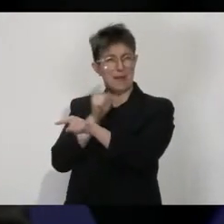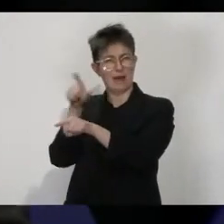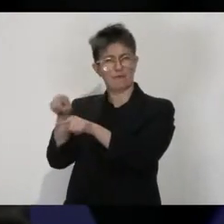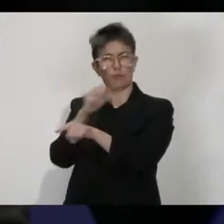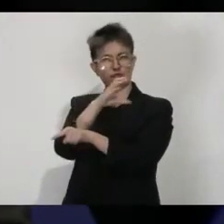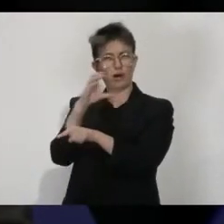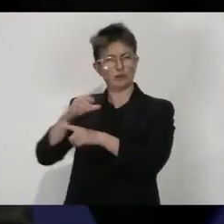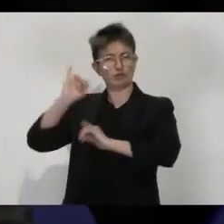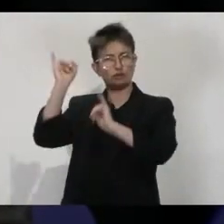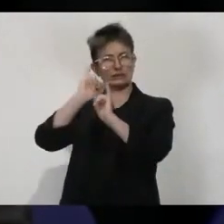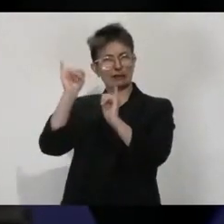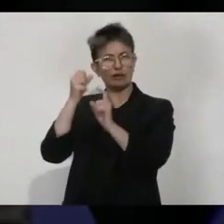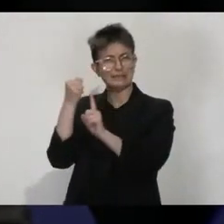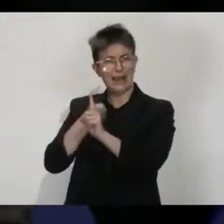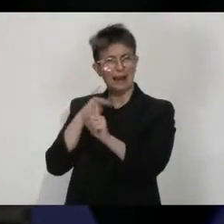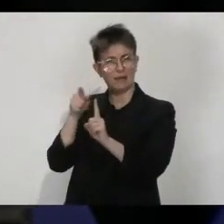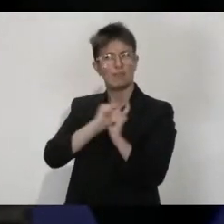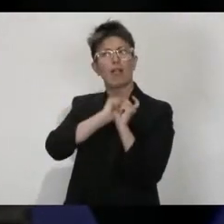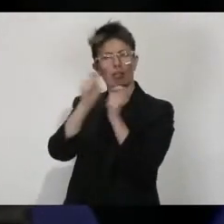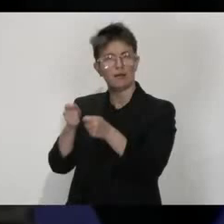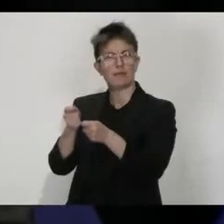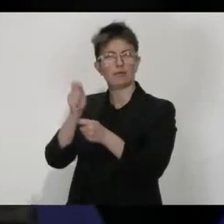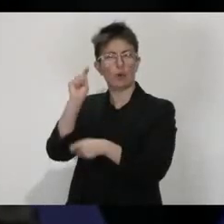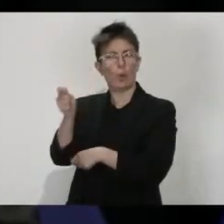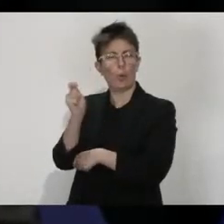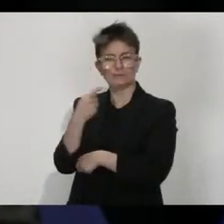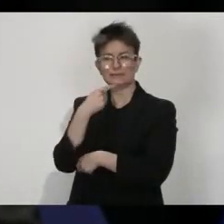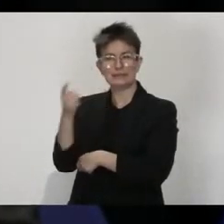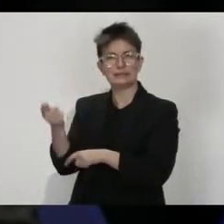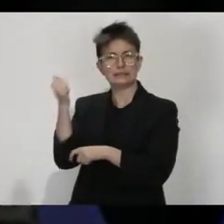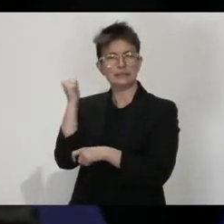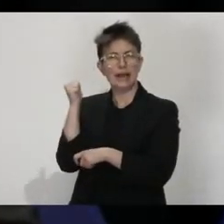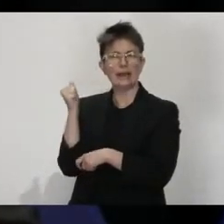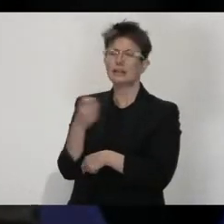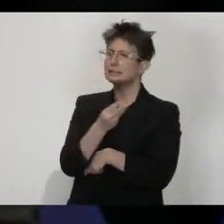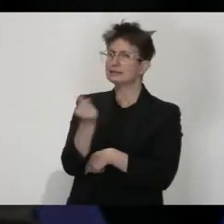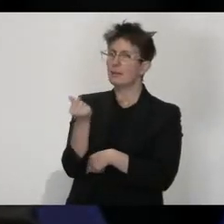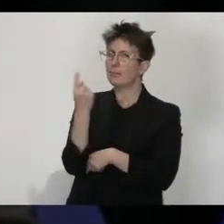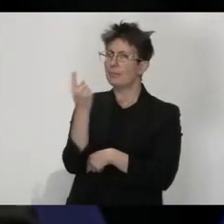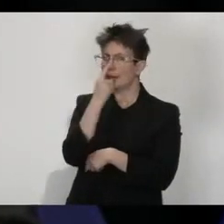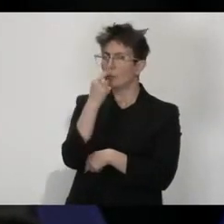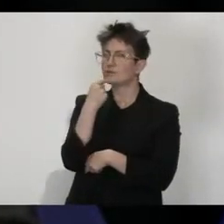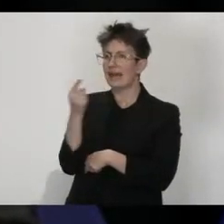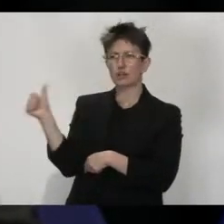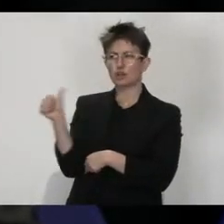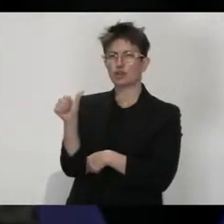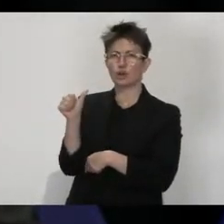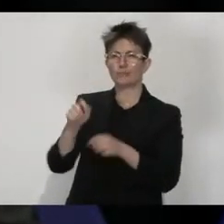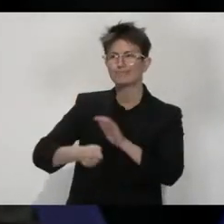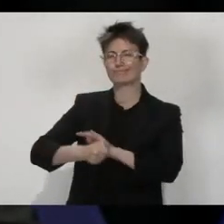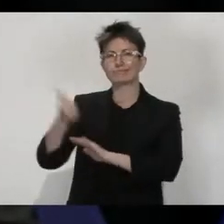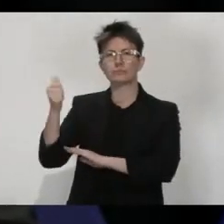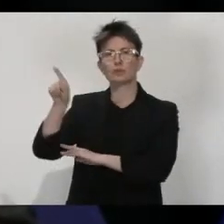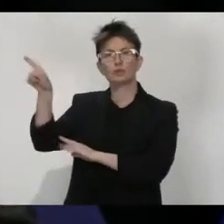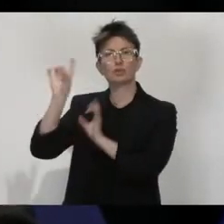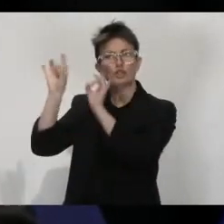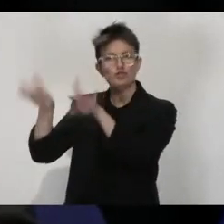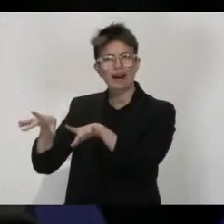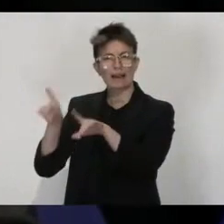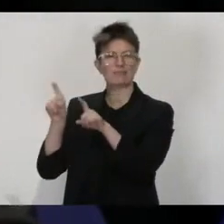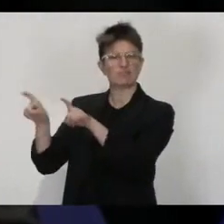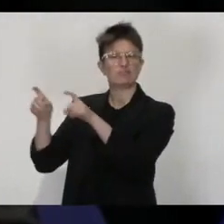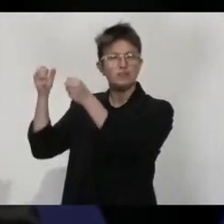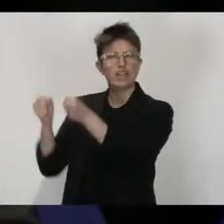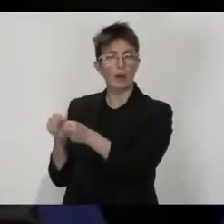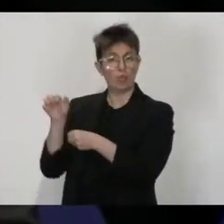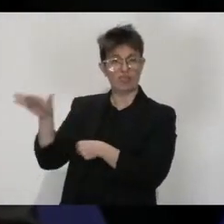think, mentioned to you, that she wanted to take soundings from the Muslim community to make sure that she's aware of their views about where they